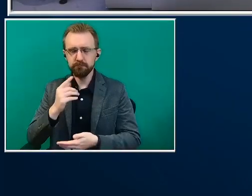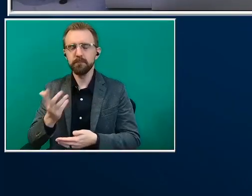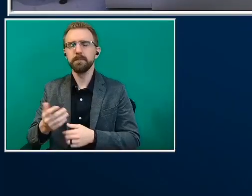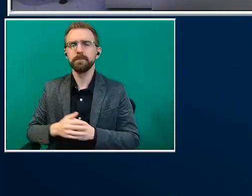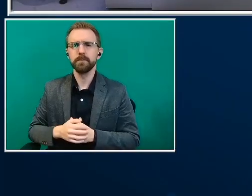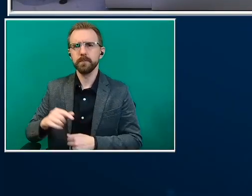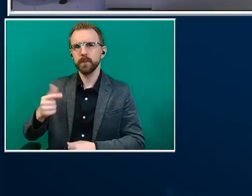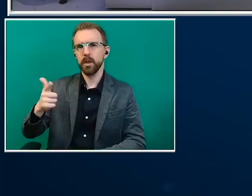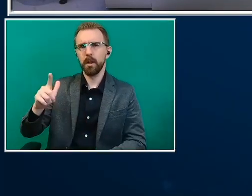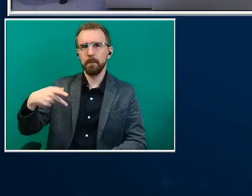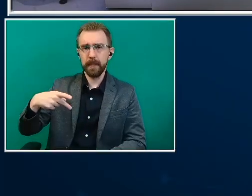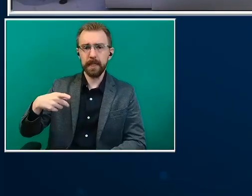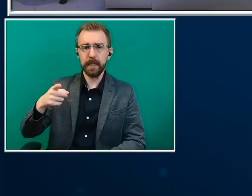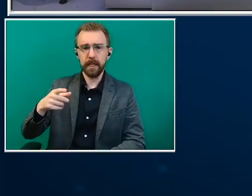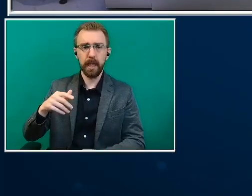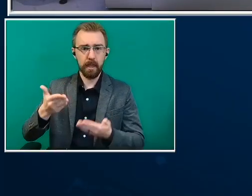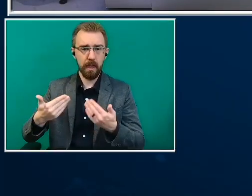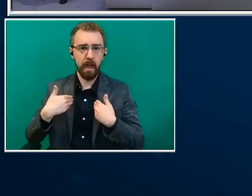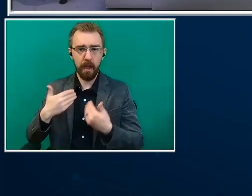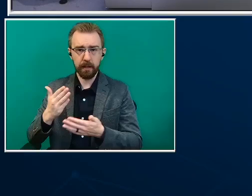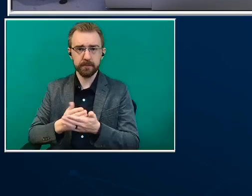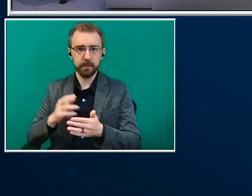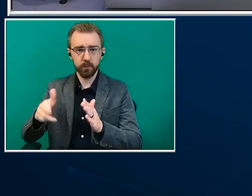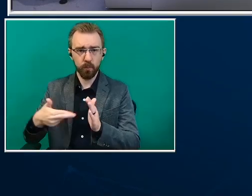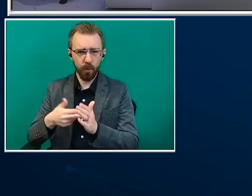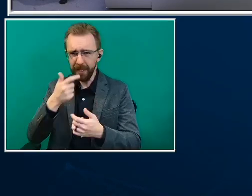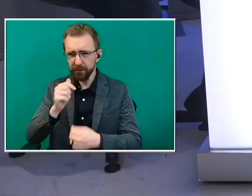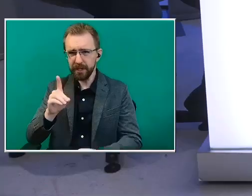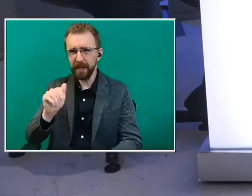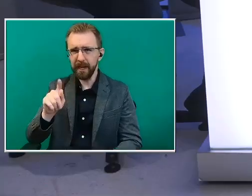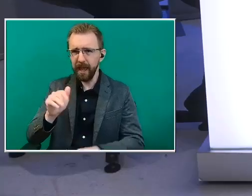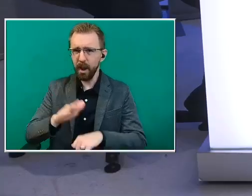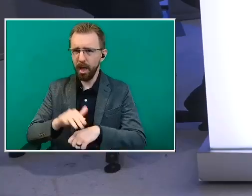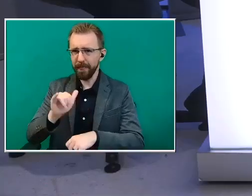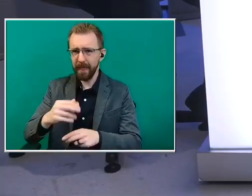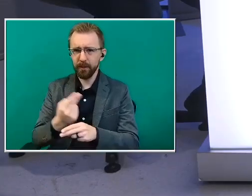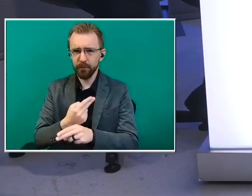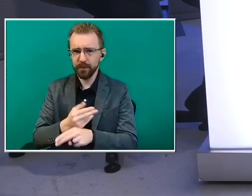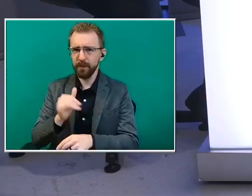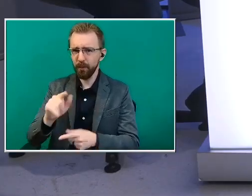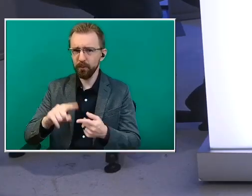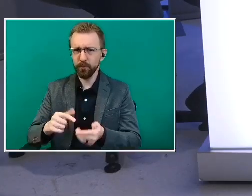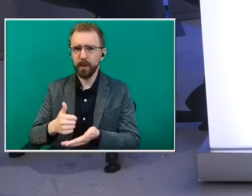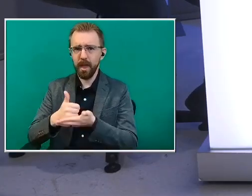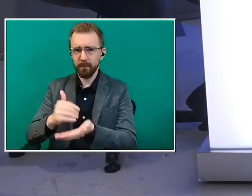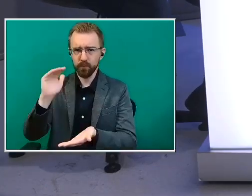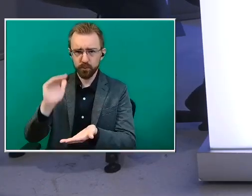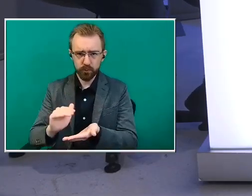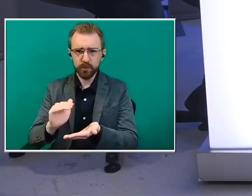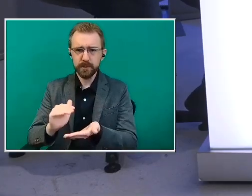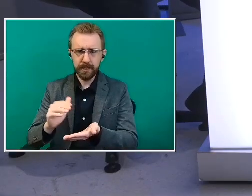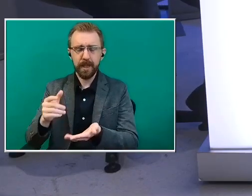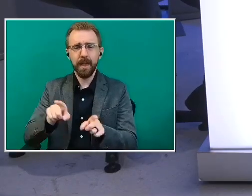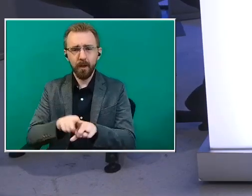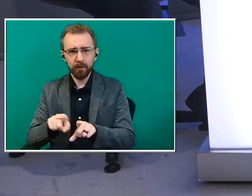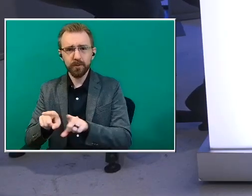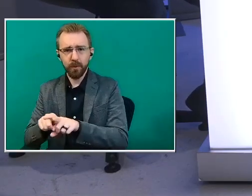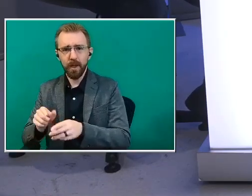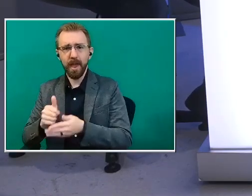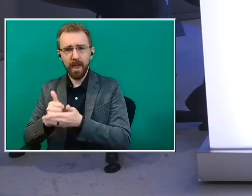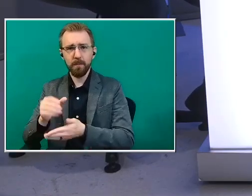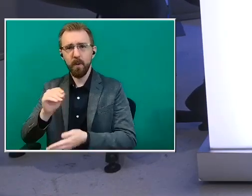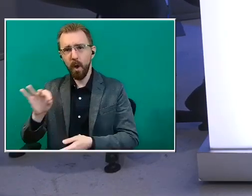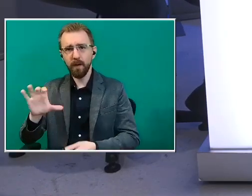have a role, right? Absolutely, There's some interesting data coming out now about using those to help reduce weight and help you get off CPAP.